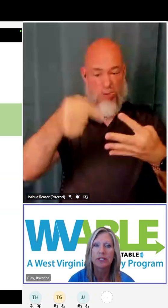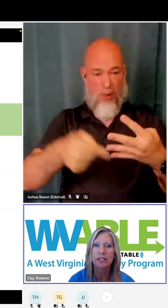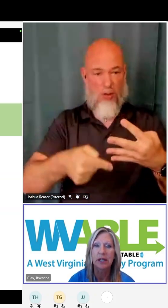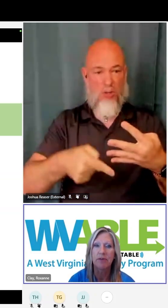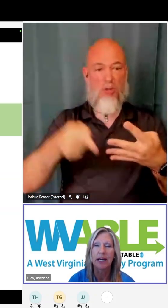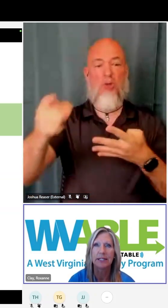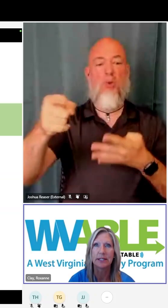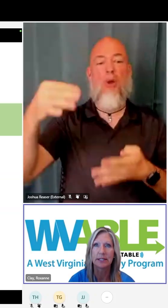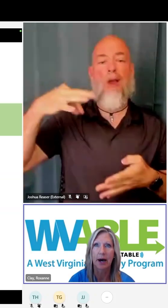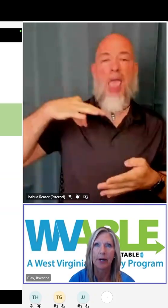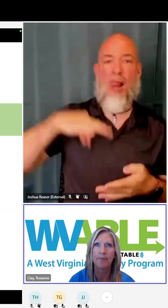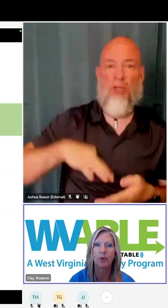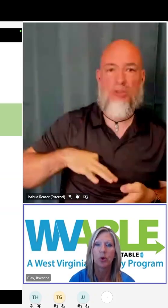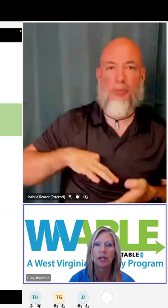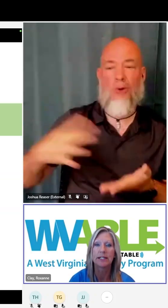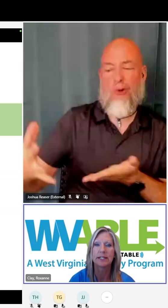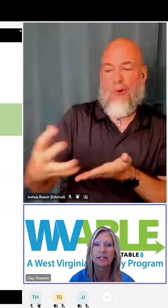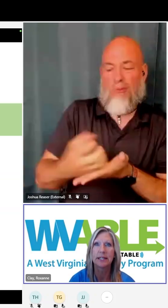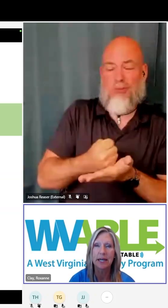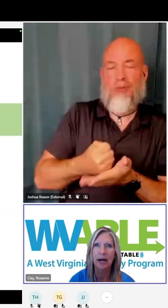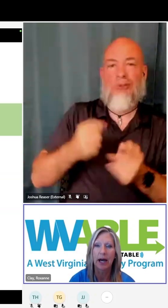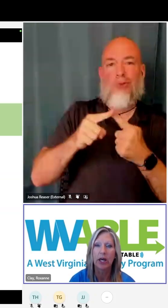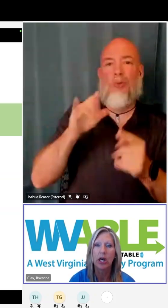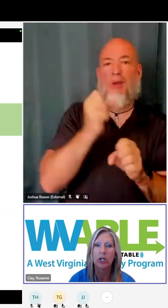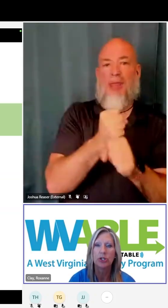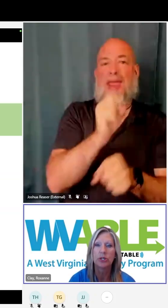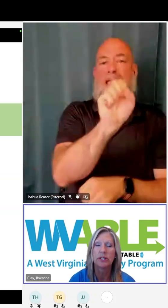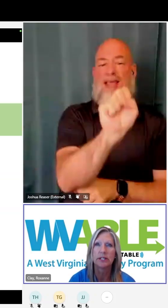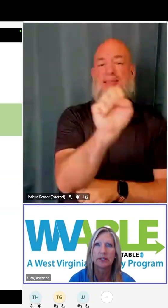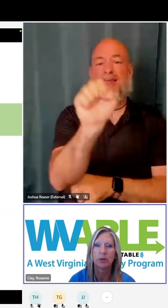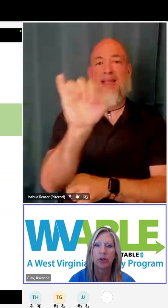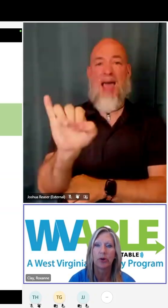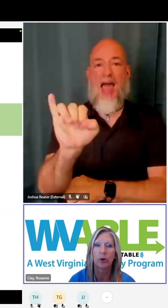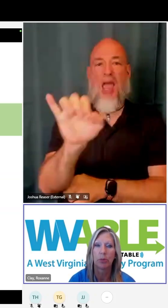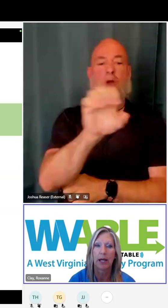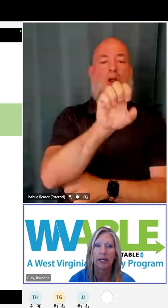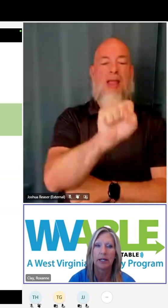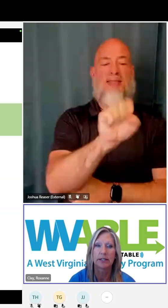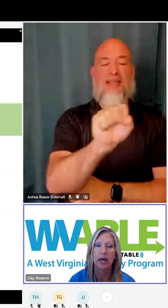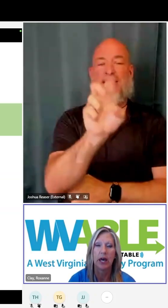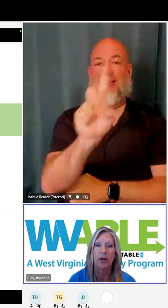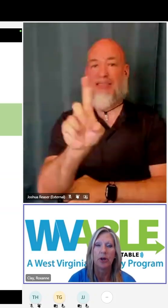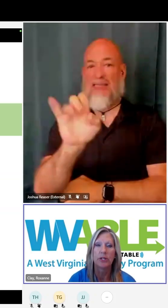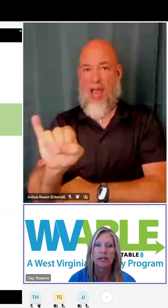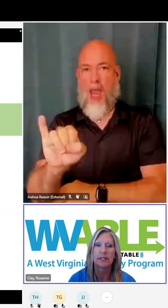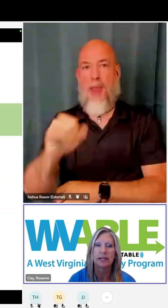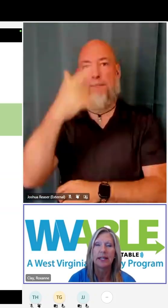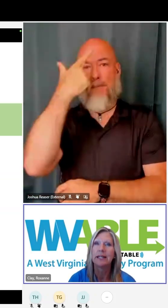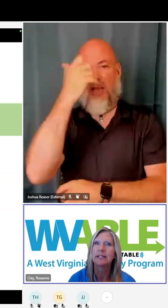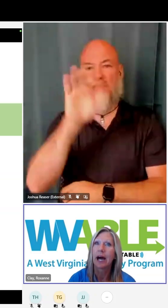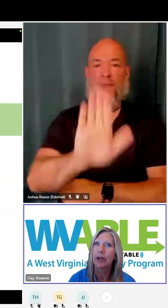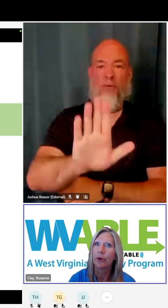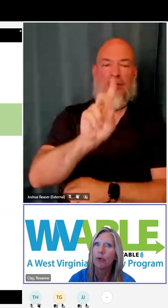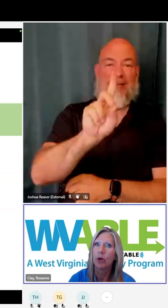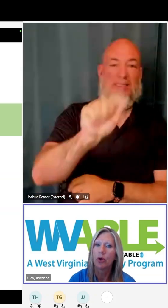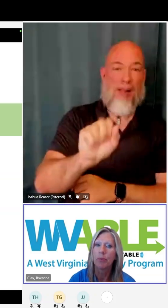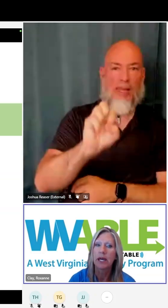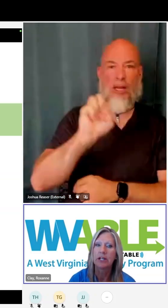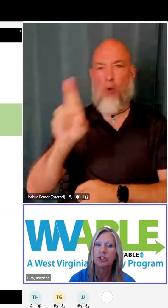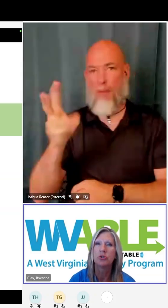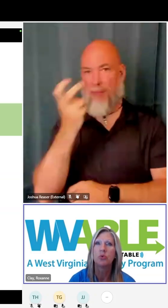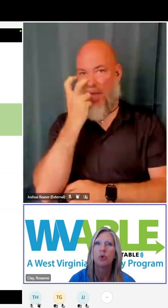entitled to receive SSI or SSDI due to the disability or blindness. Notice I said